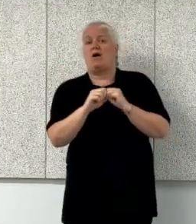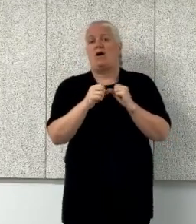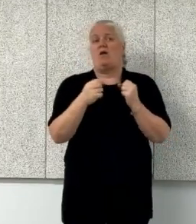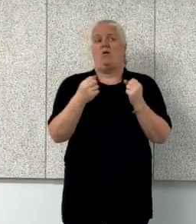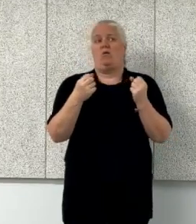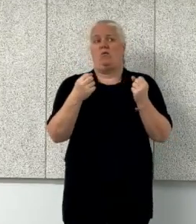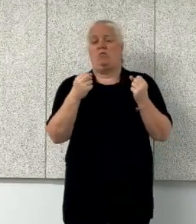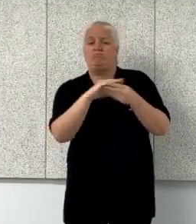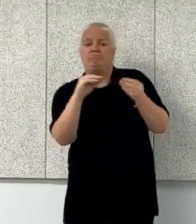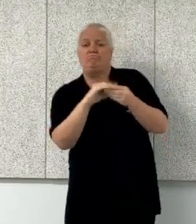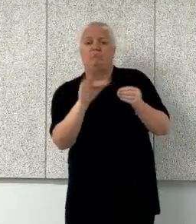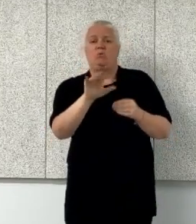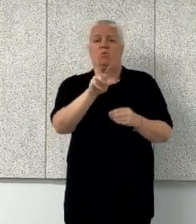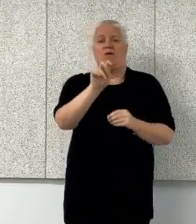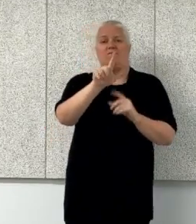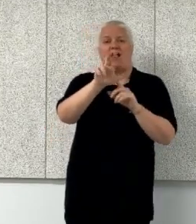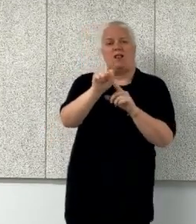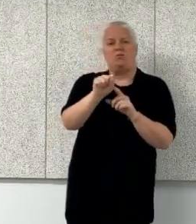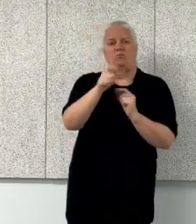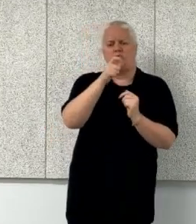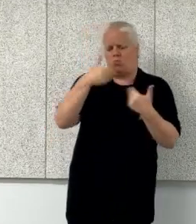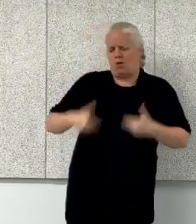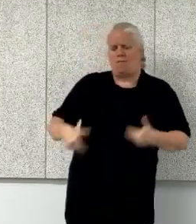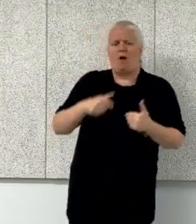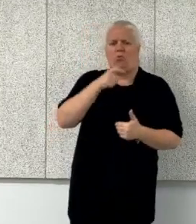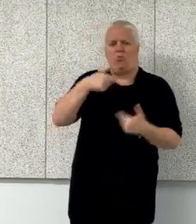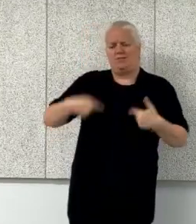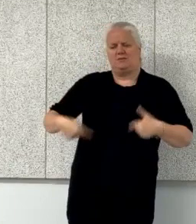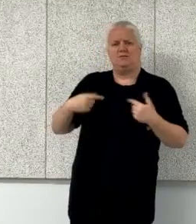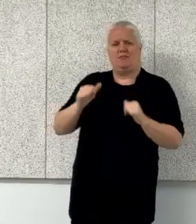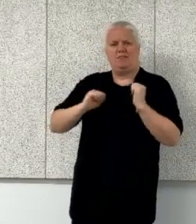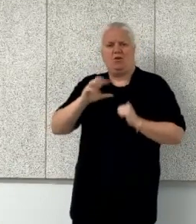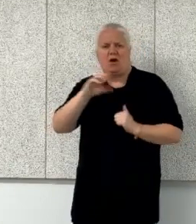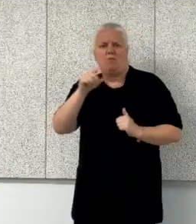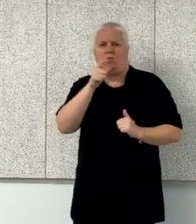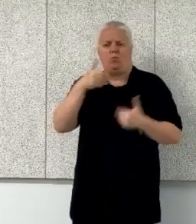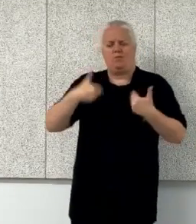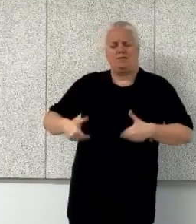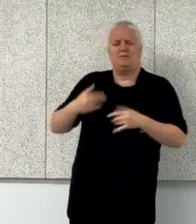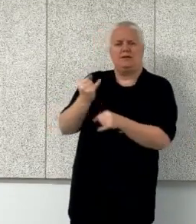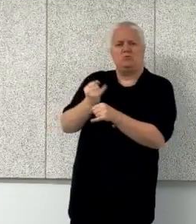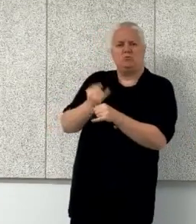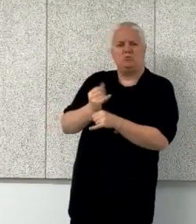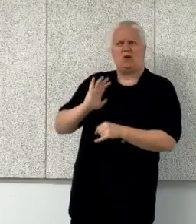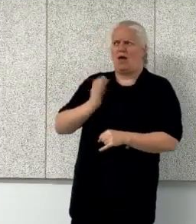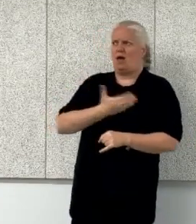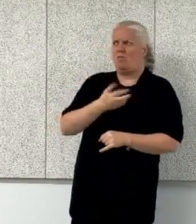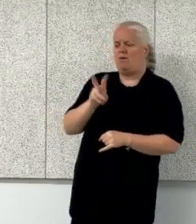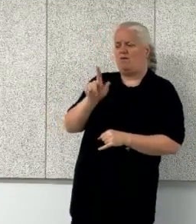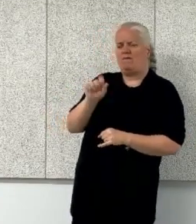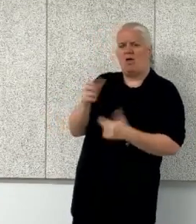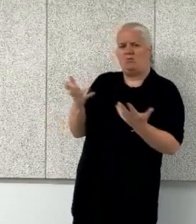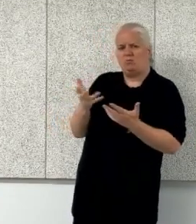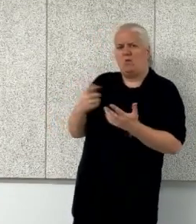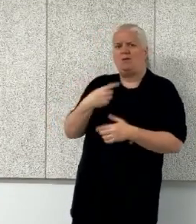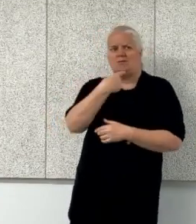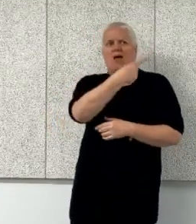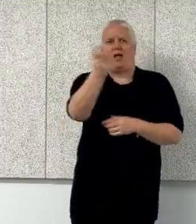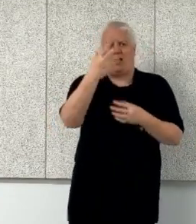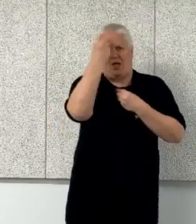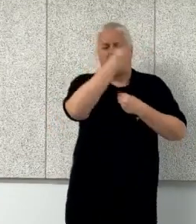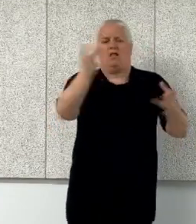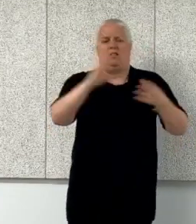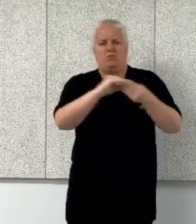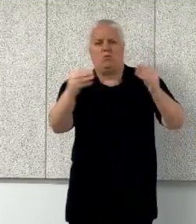and let people know who the humans are that are putting on this work, that is the distinguishing factor, I think, and what I observed in the pandemic during shutdown,